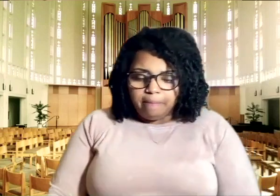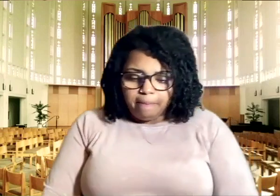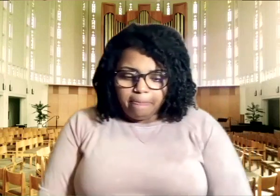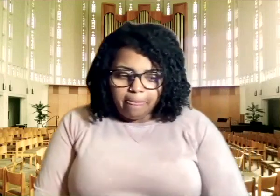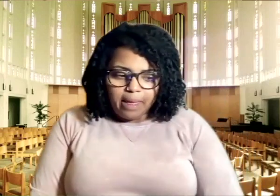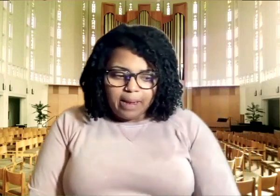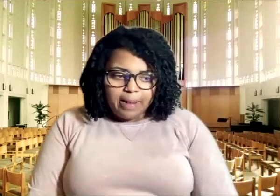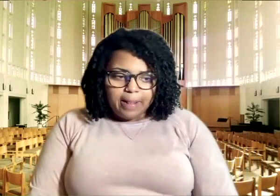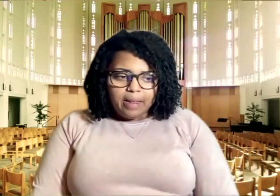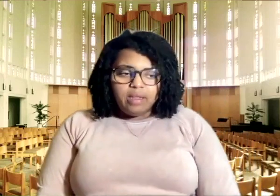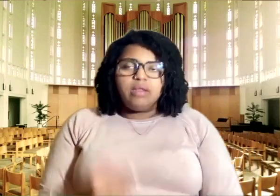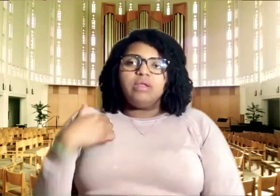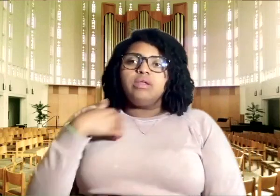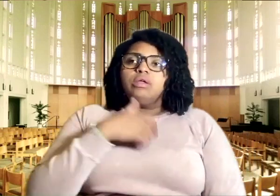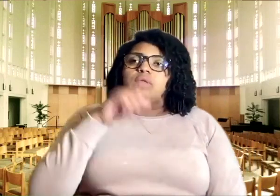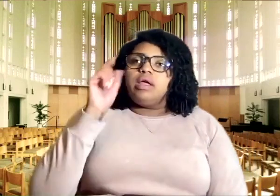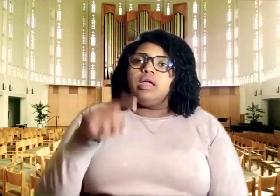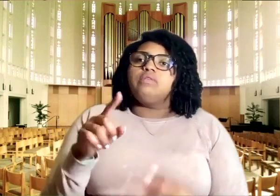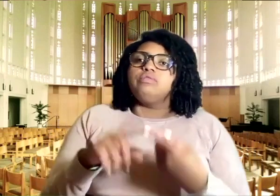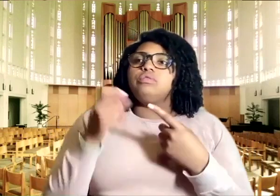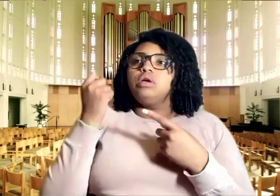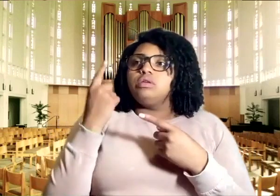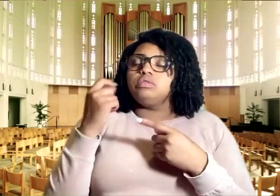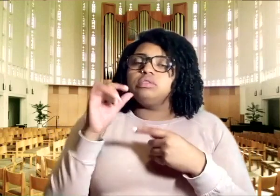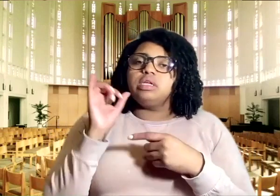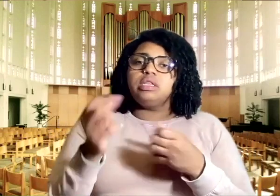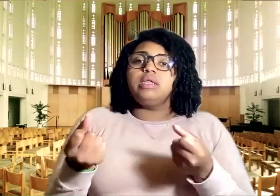We have to understand that